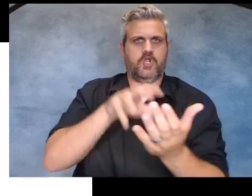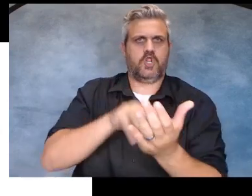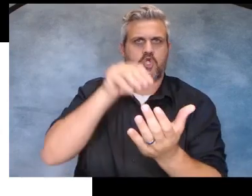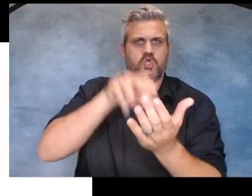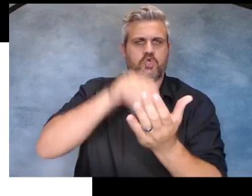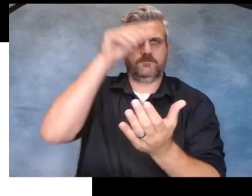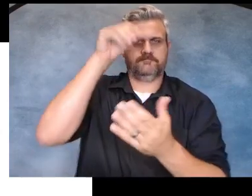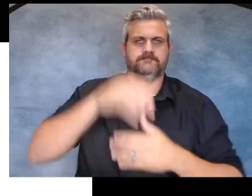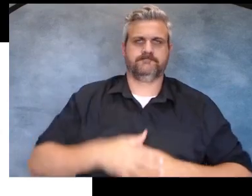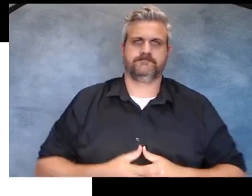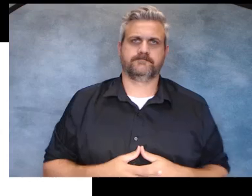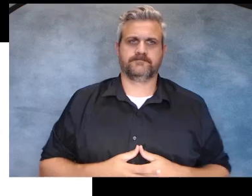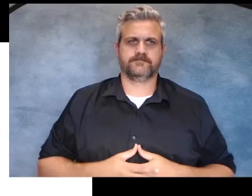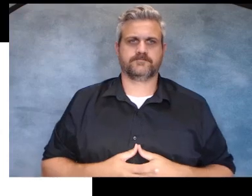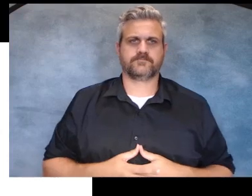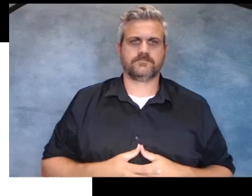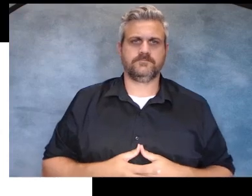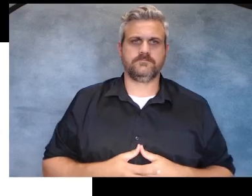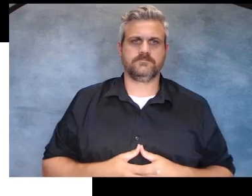process.